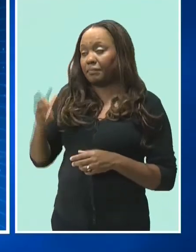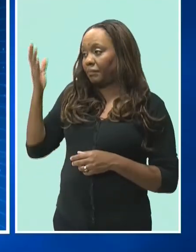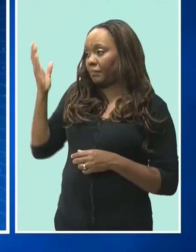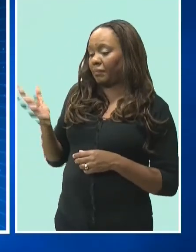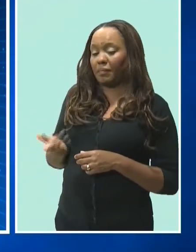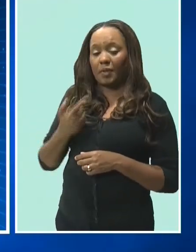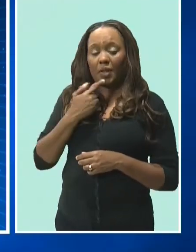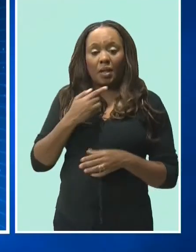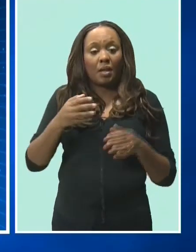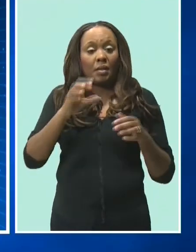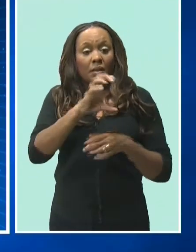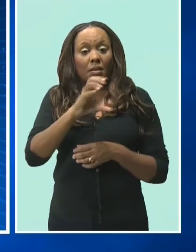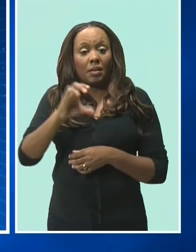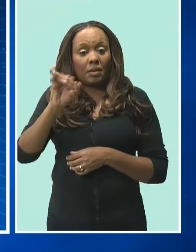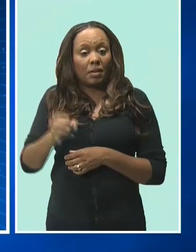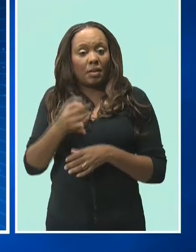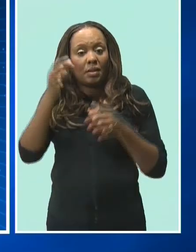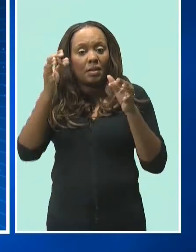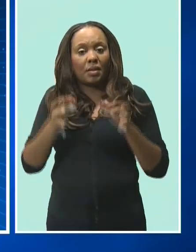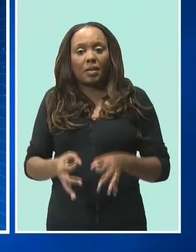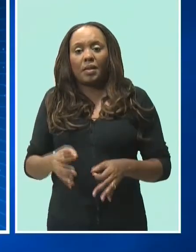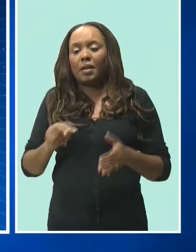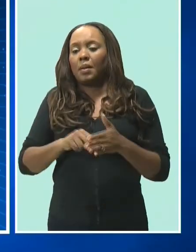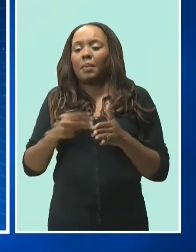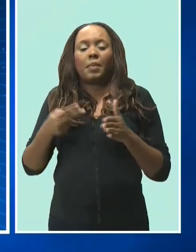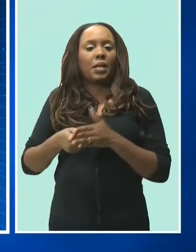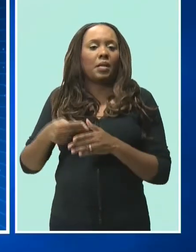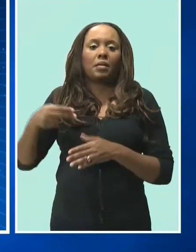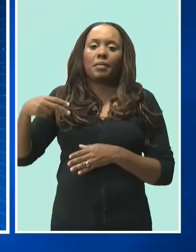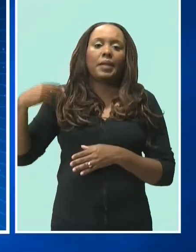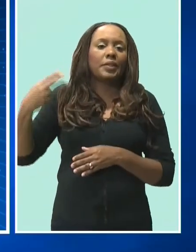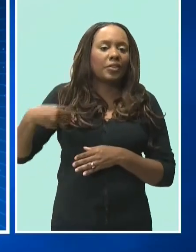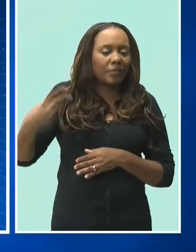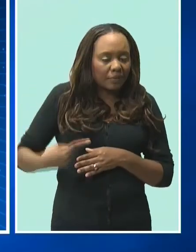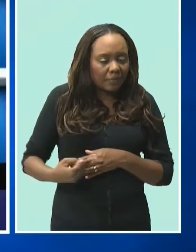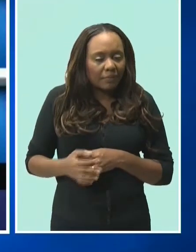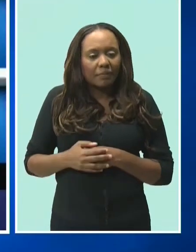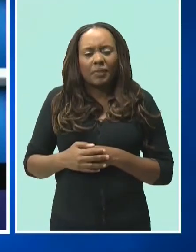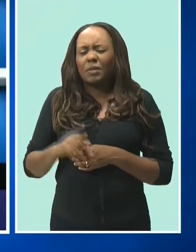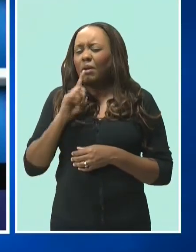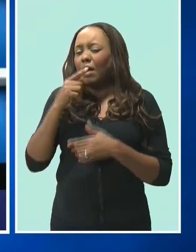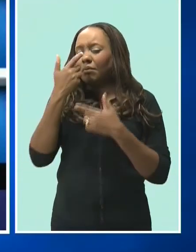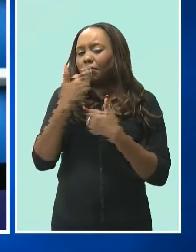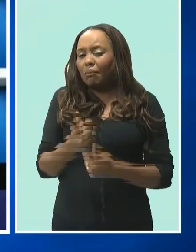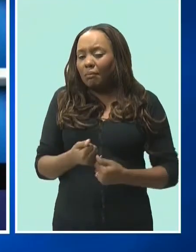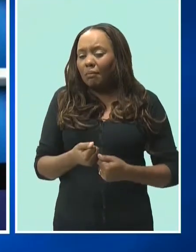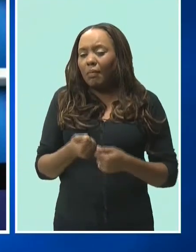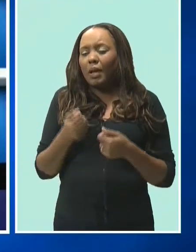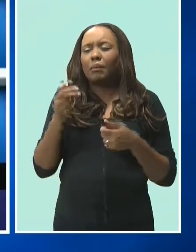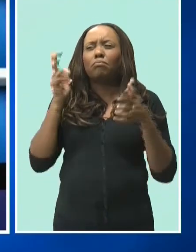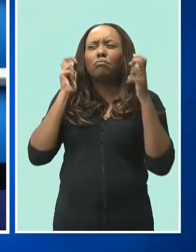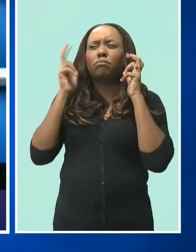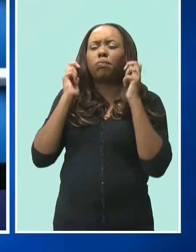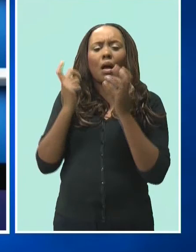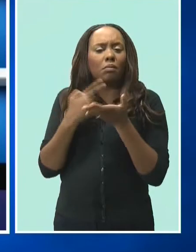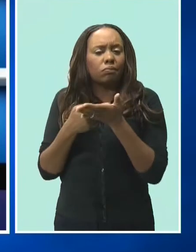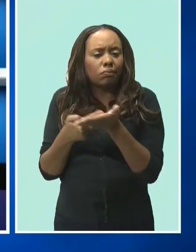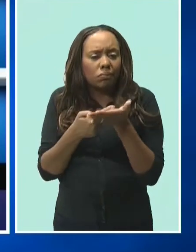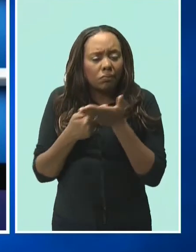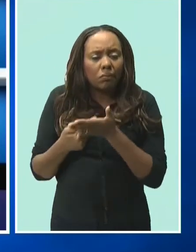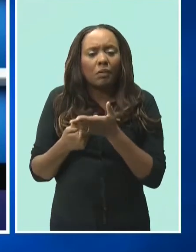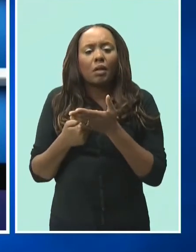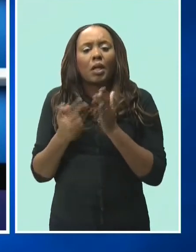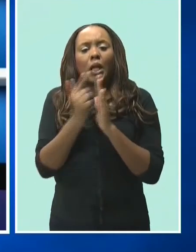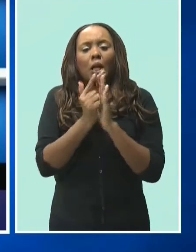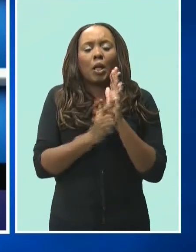the decision of the CCJ would be a landmark one. He described as interesting arguments proffered by lawyers